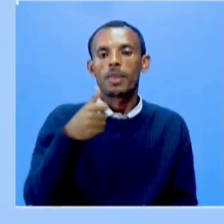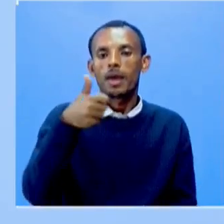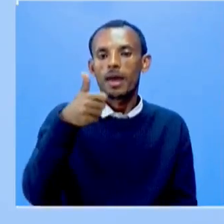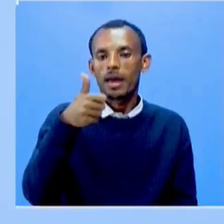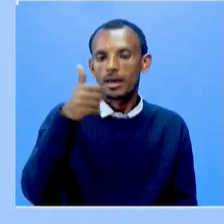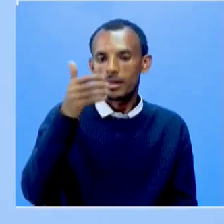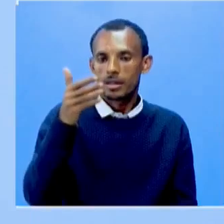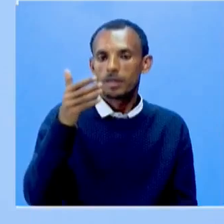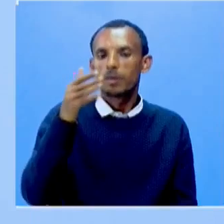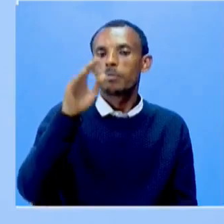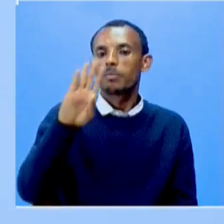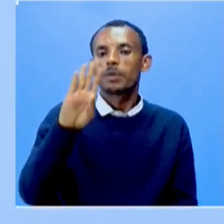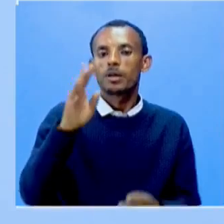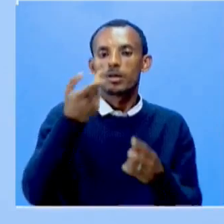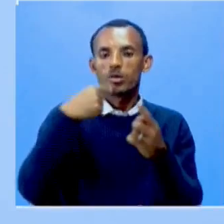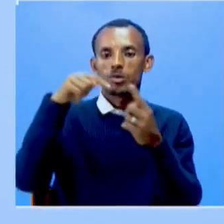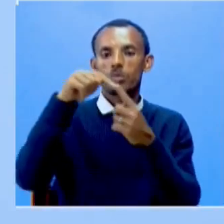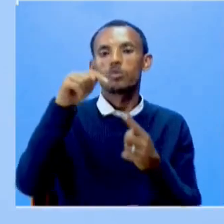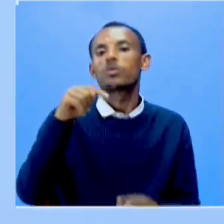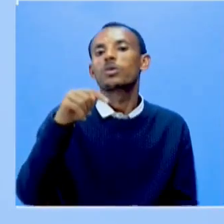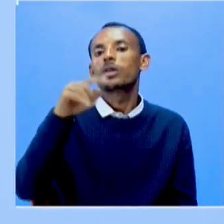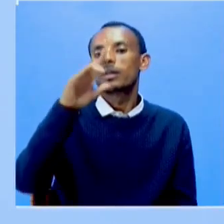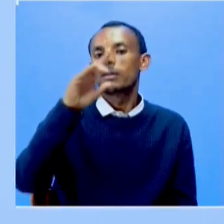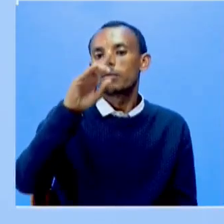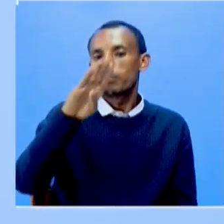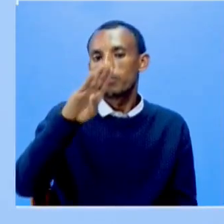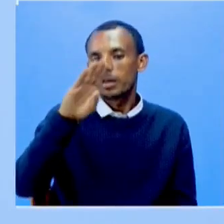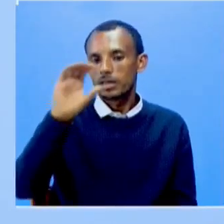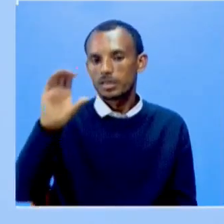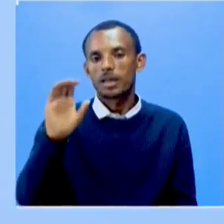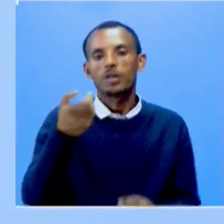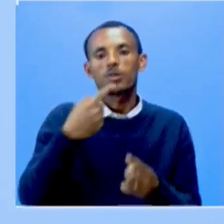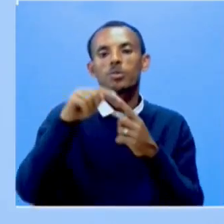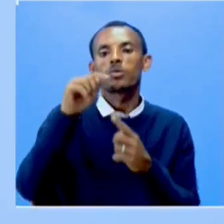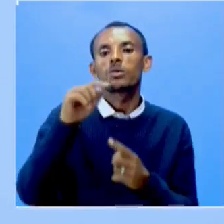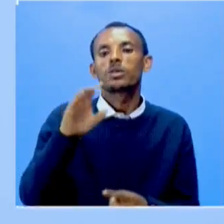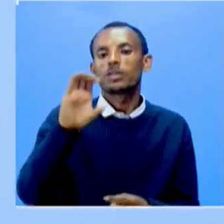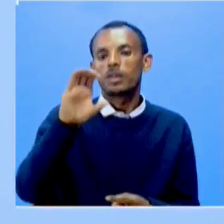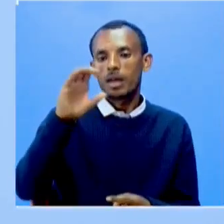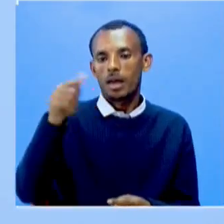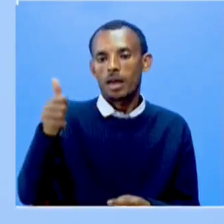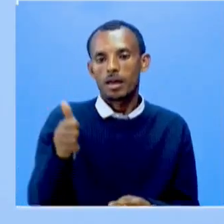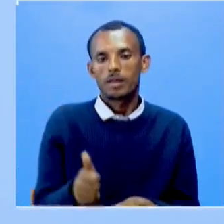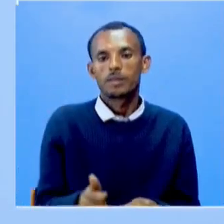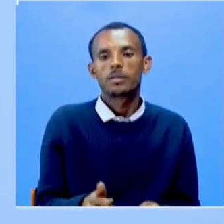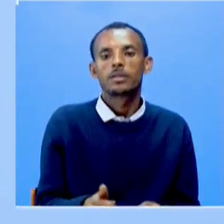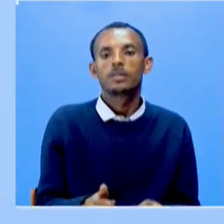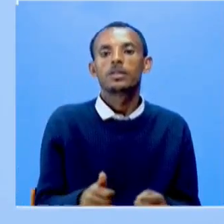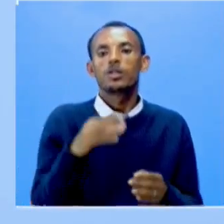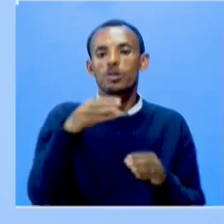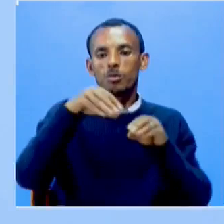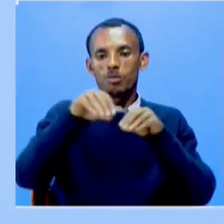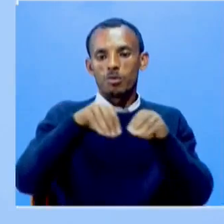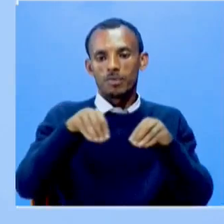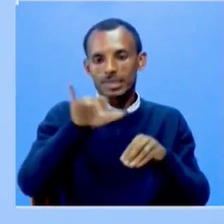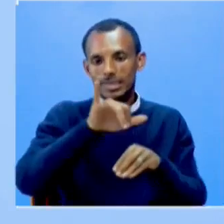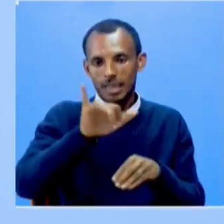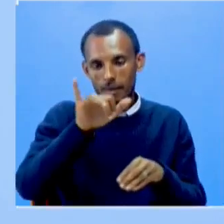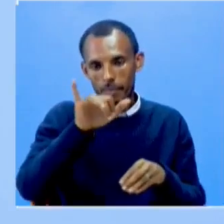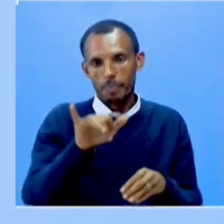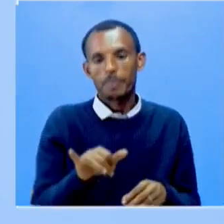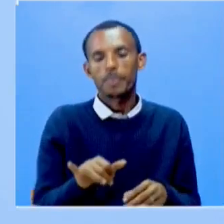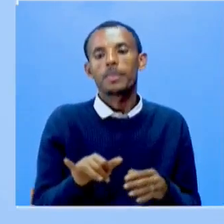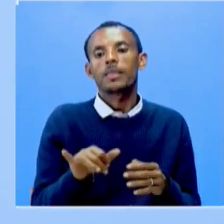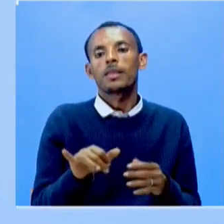side to this one, from mark 1 to mark 2. So you move in the same order for this one